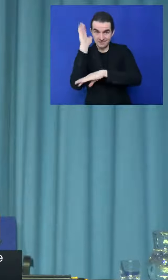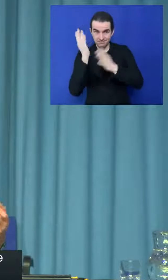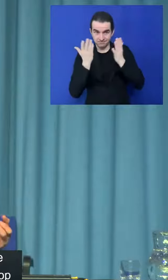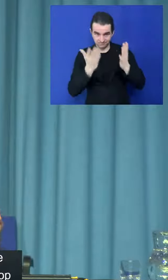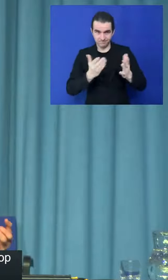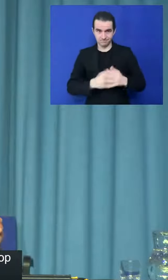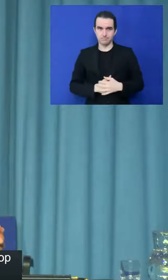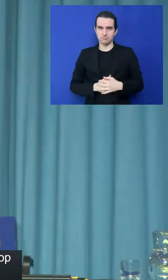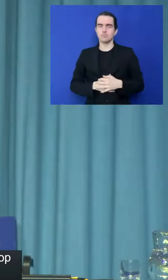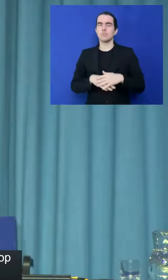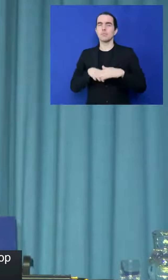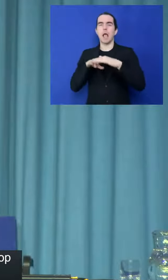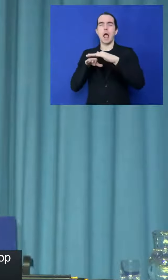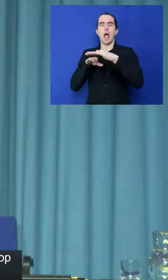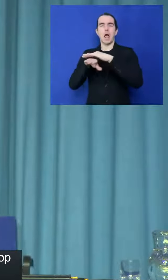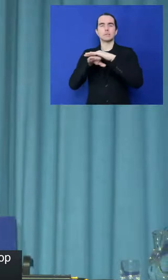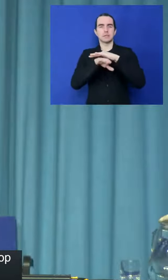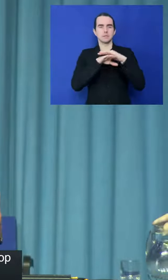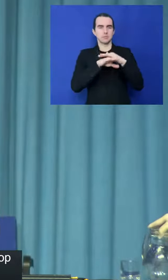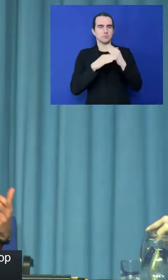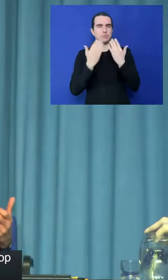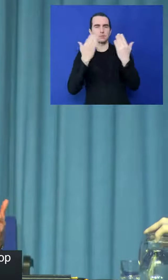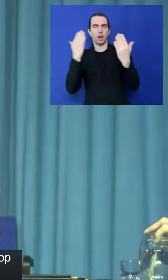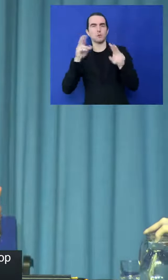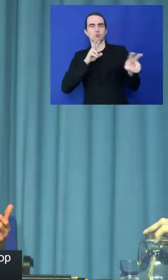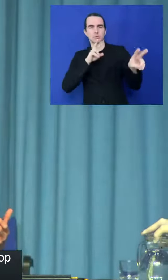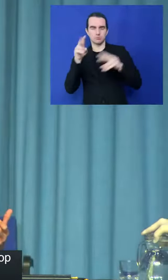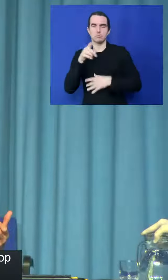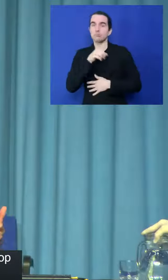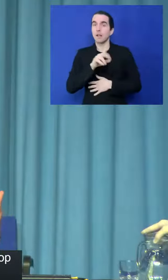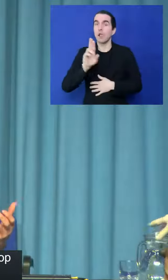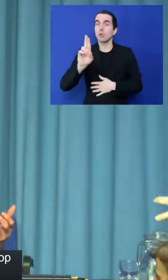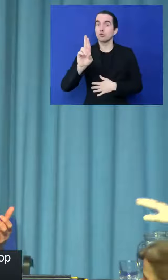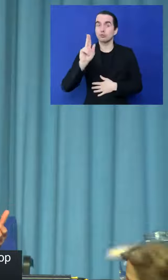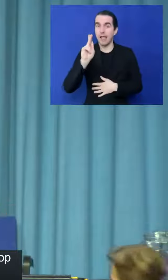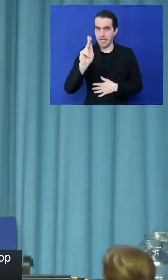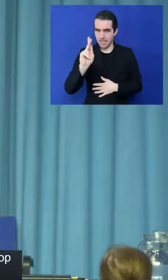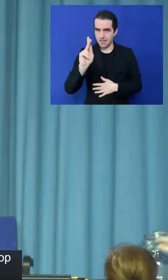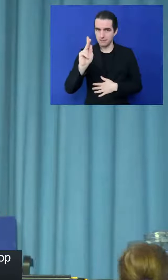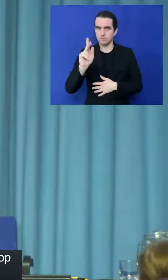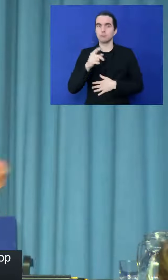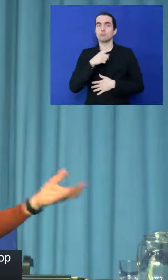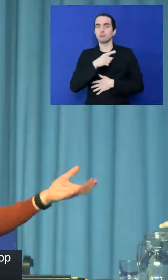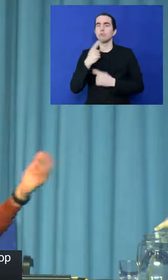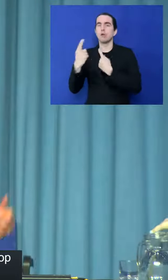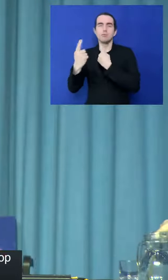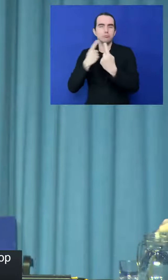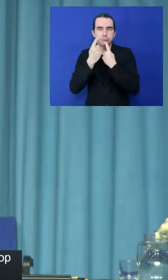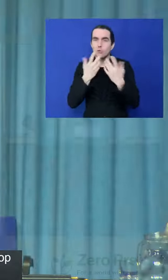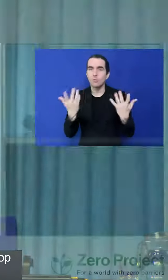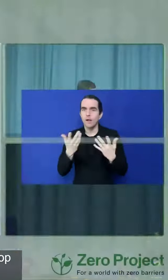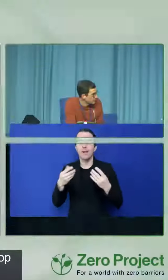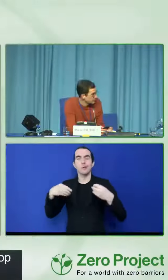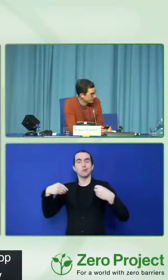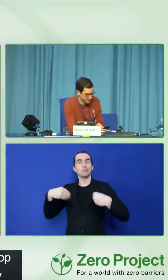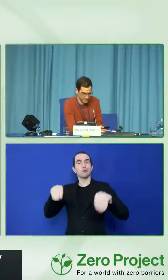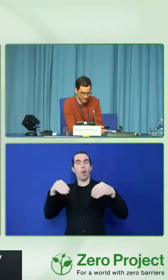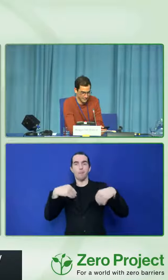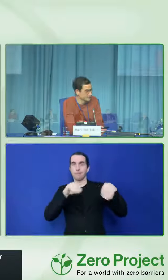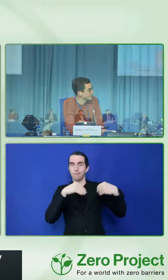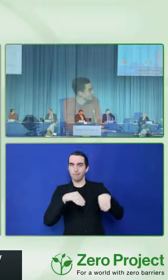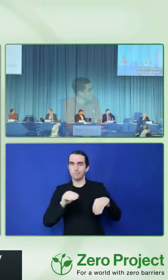show their accessibility before people decide to go there, if I understand it correctly. So Fiona, over to